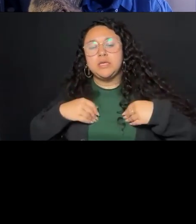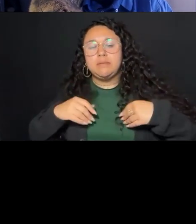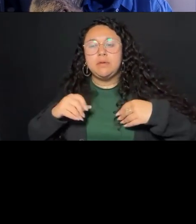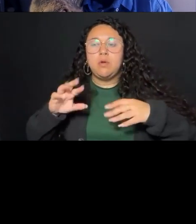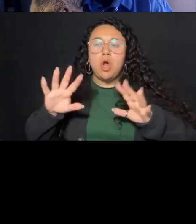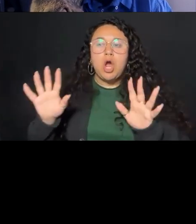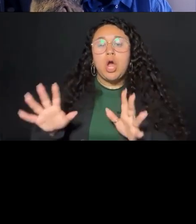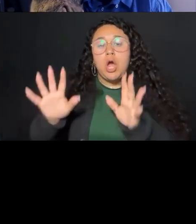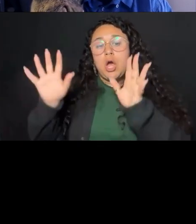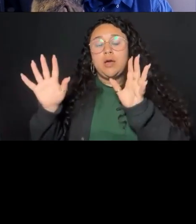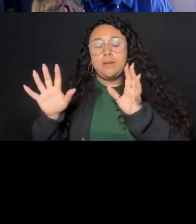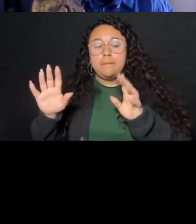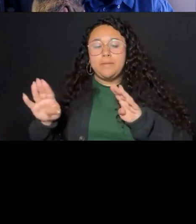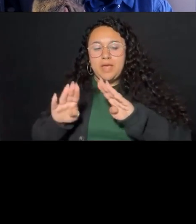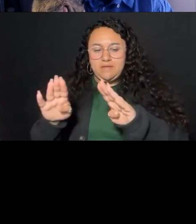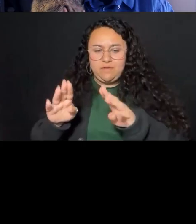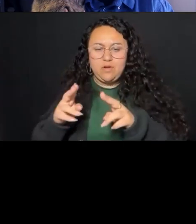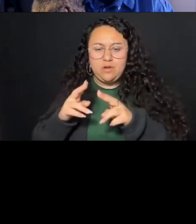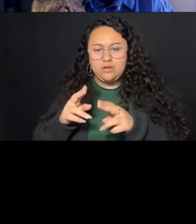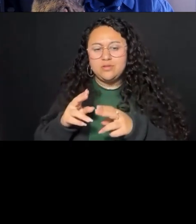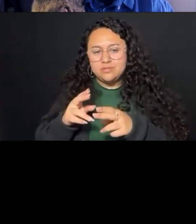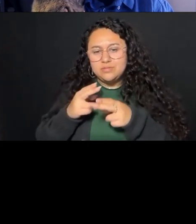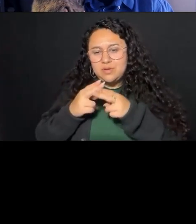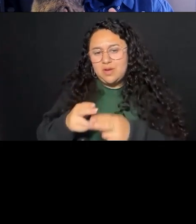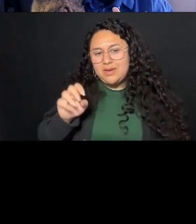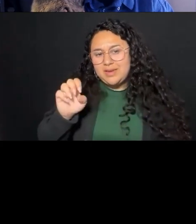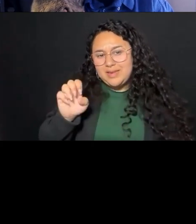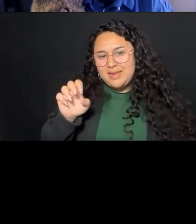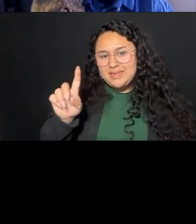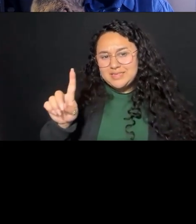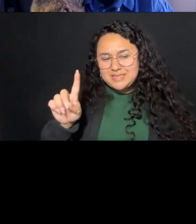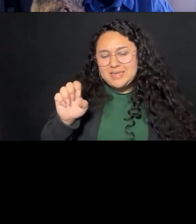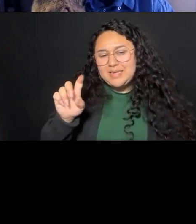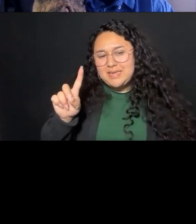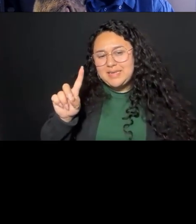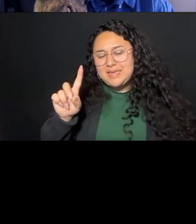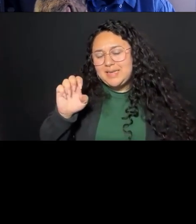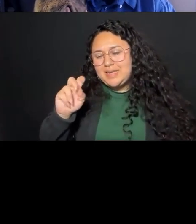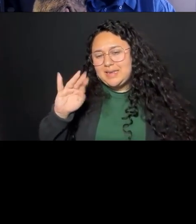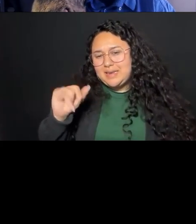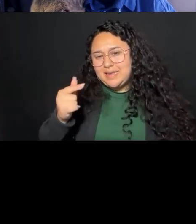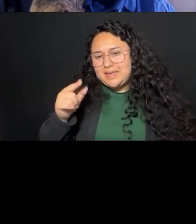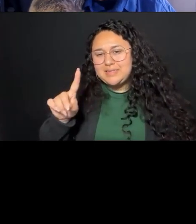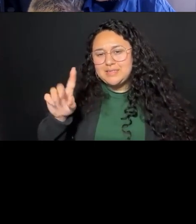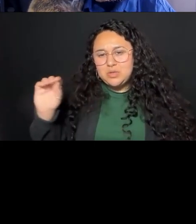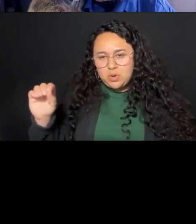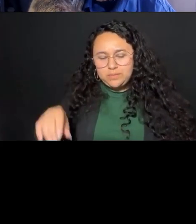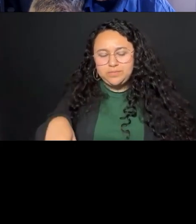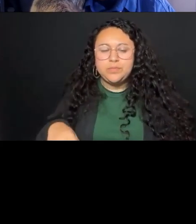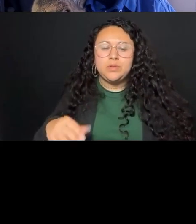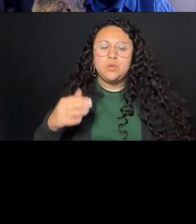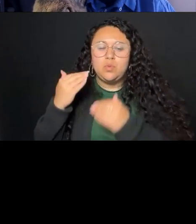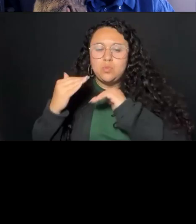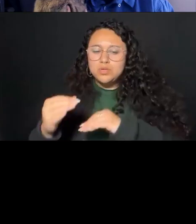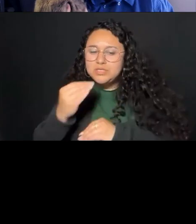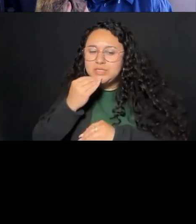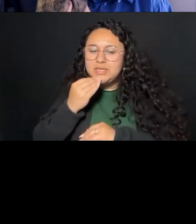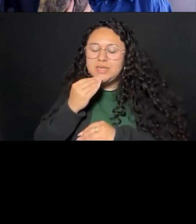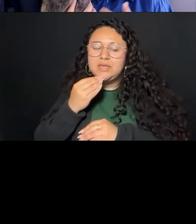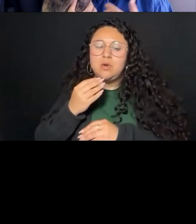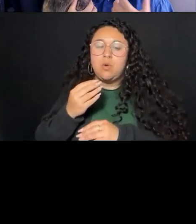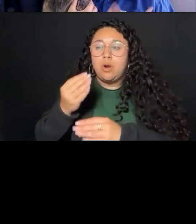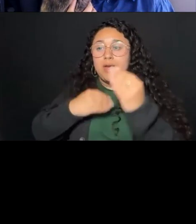considered an eating disorder. Um, Restrictive eating or excessive eating, high levels of